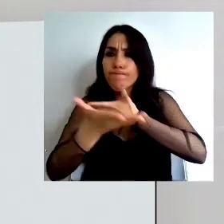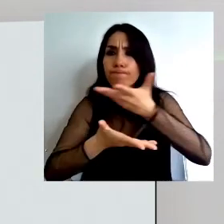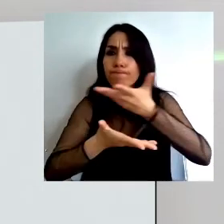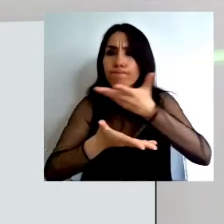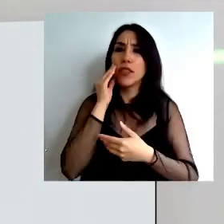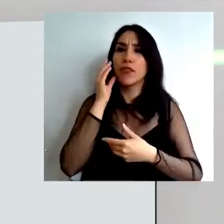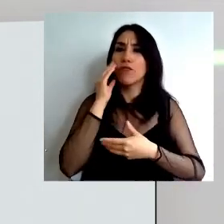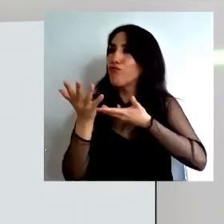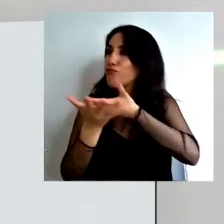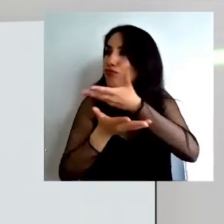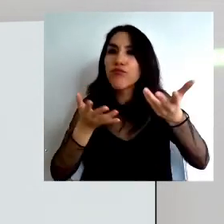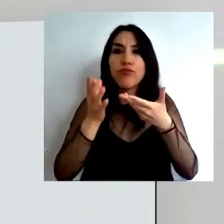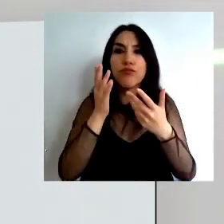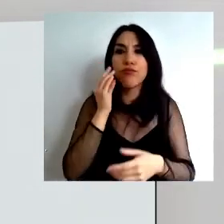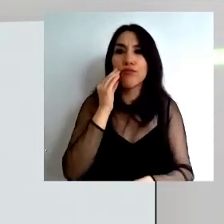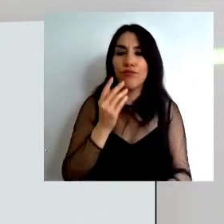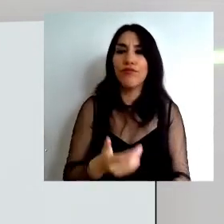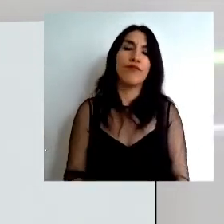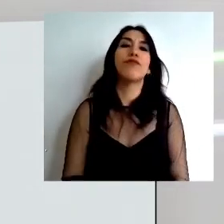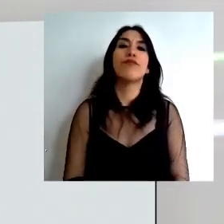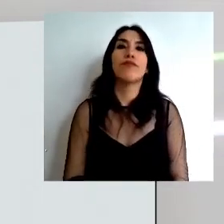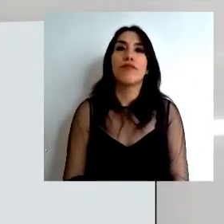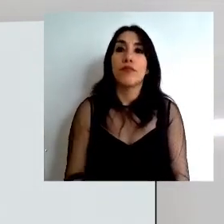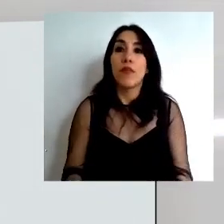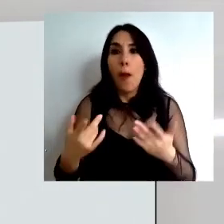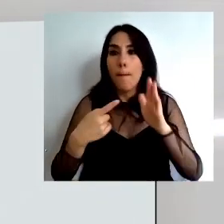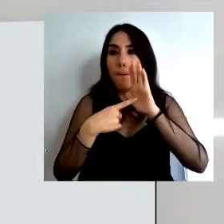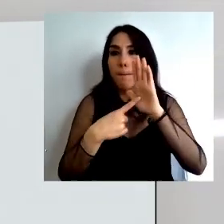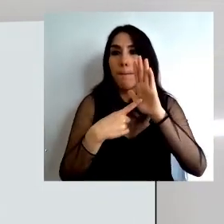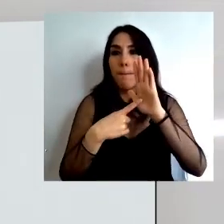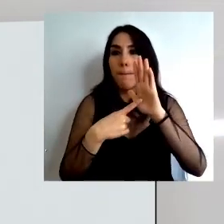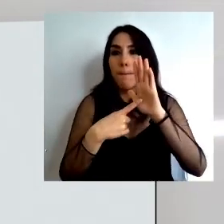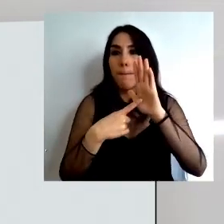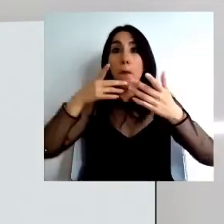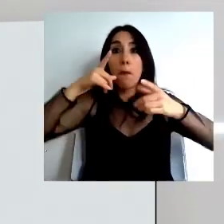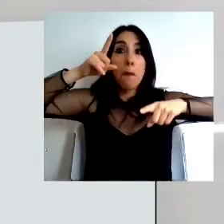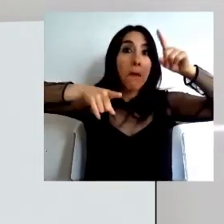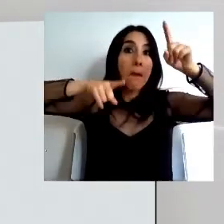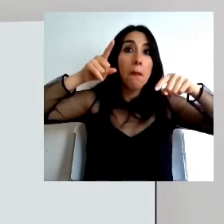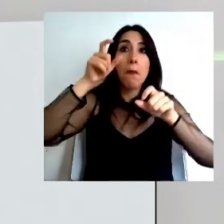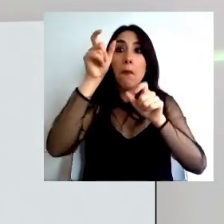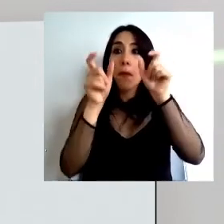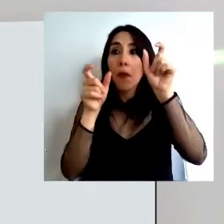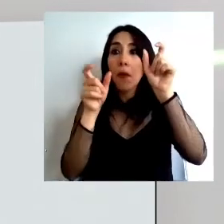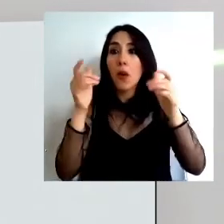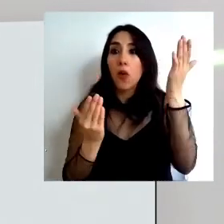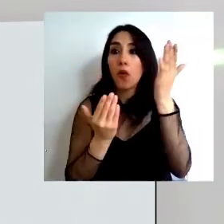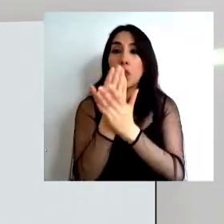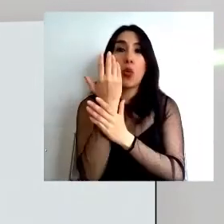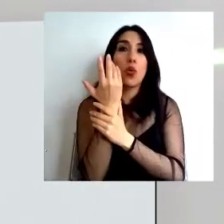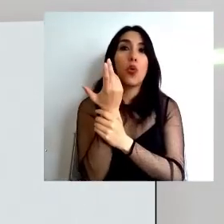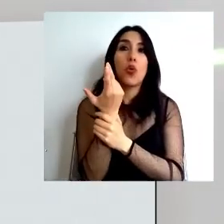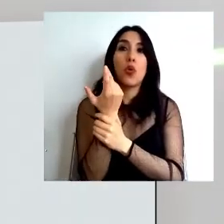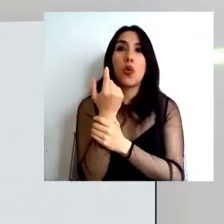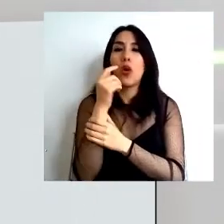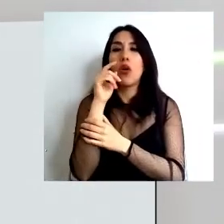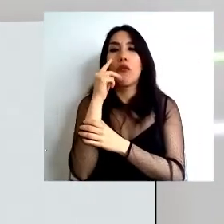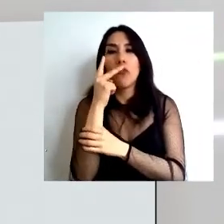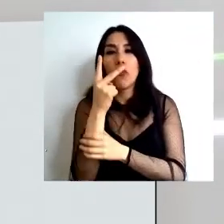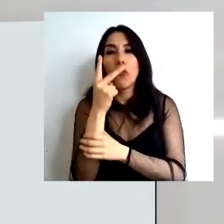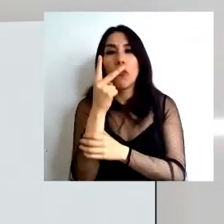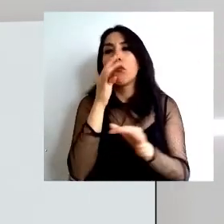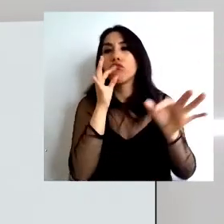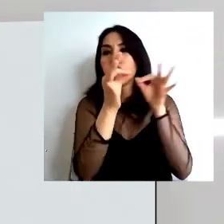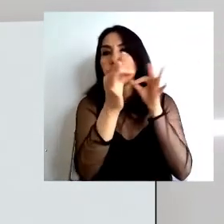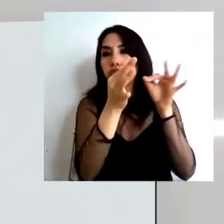be your two key advices? Which type of key learnings or advice would you give to someone who is considering to start